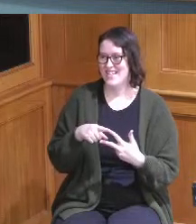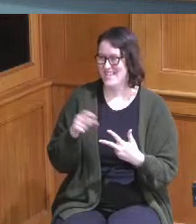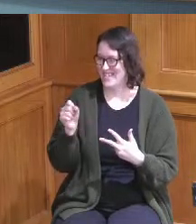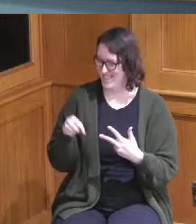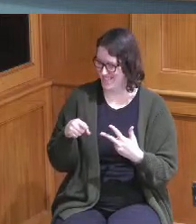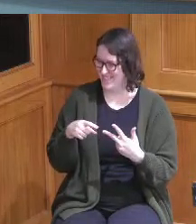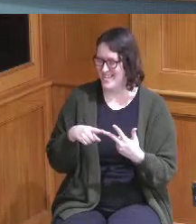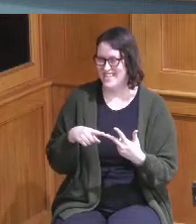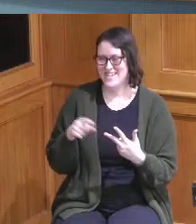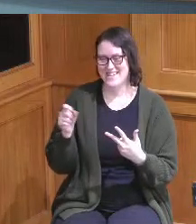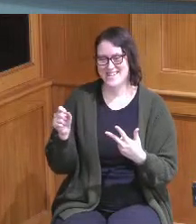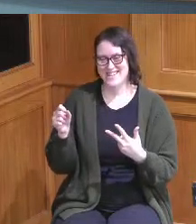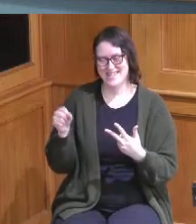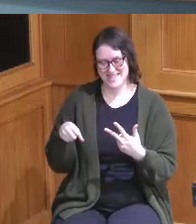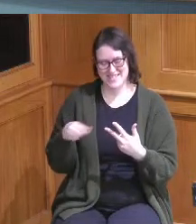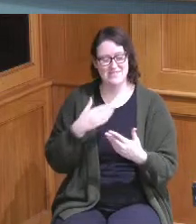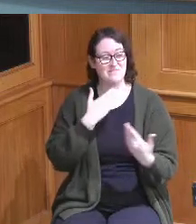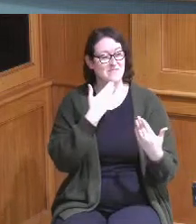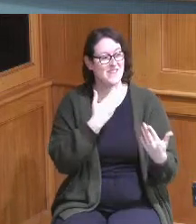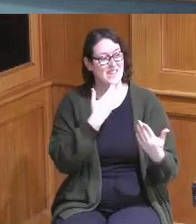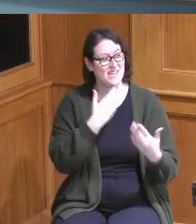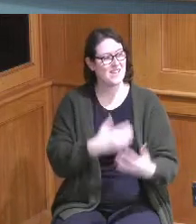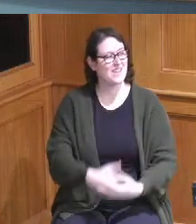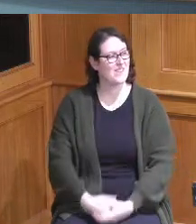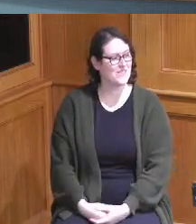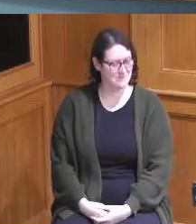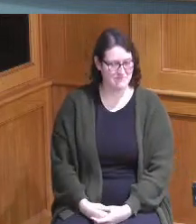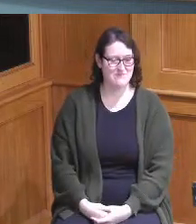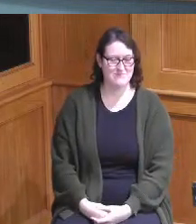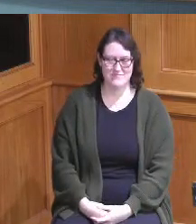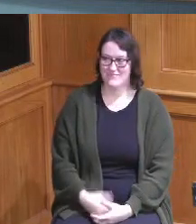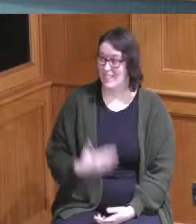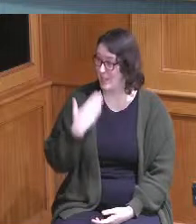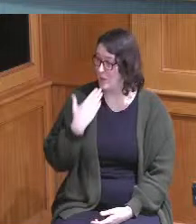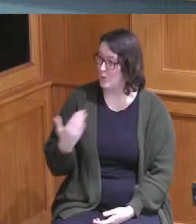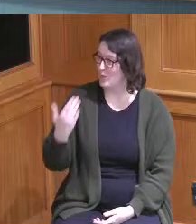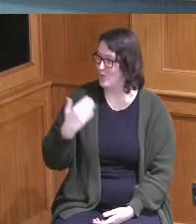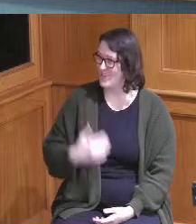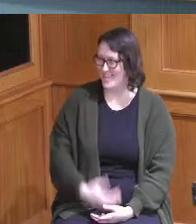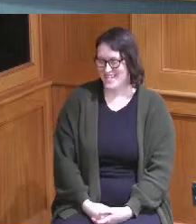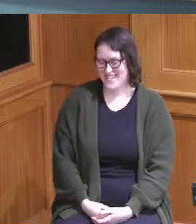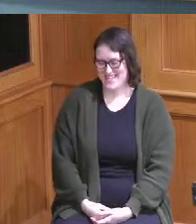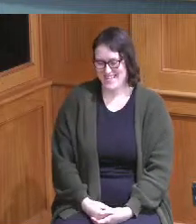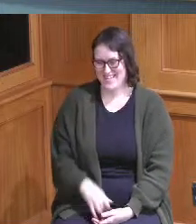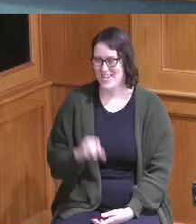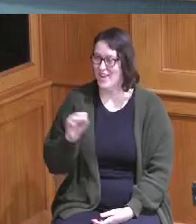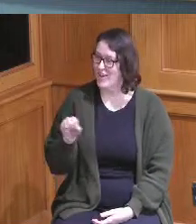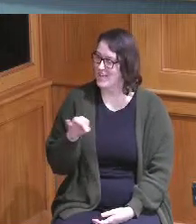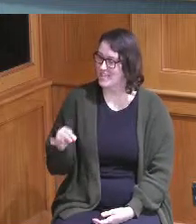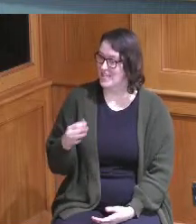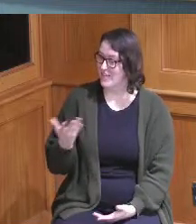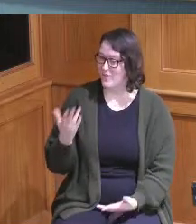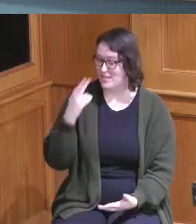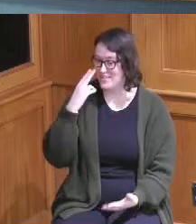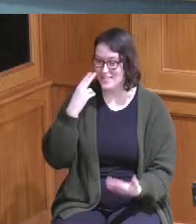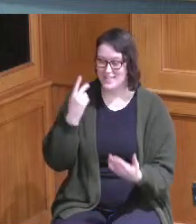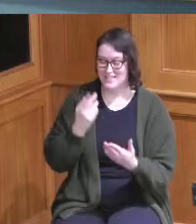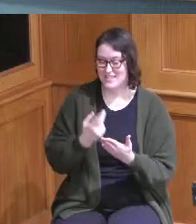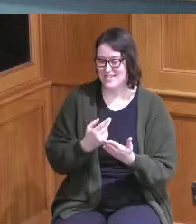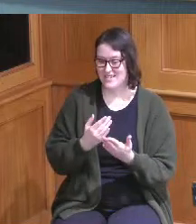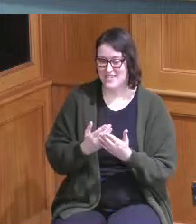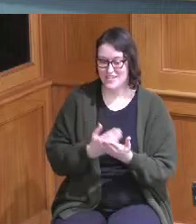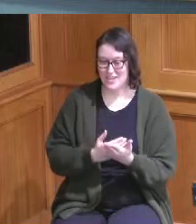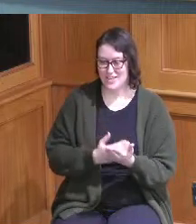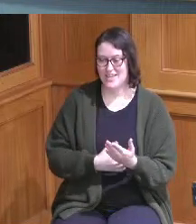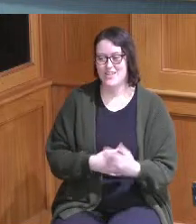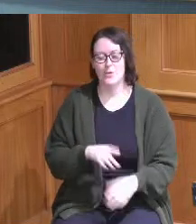Yes. Commissioner Summer Dumas. Yes. Thank you. Thank you. All right, Mr. Ludo, we got the consent agenda. Thank you, Commissioners. The